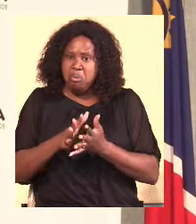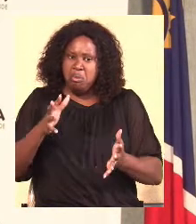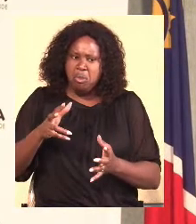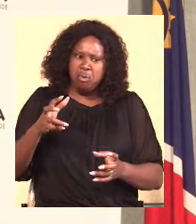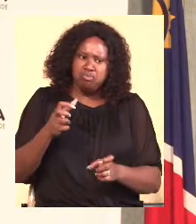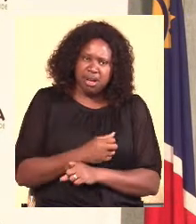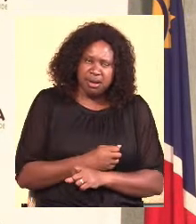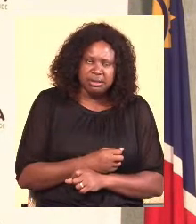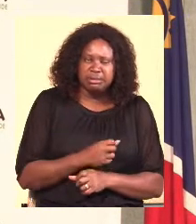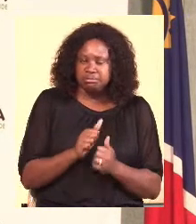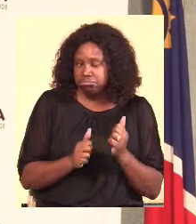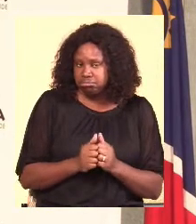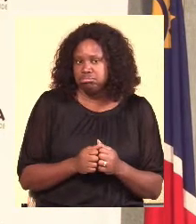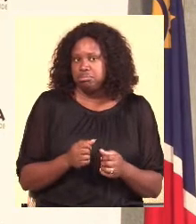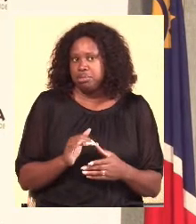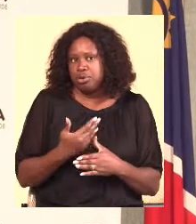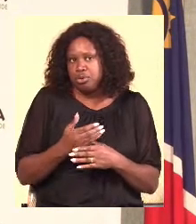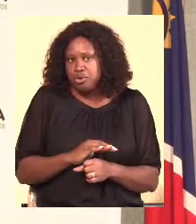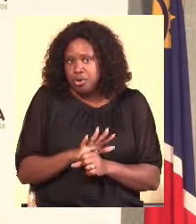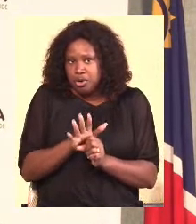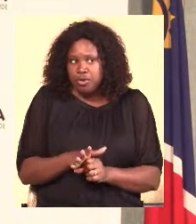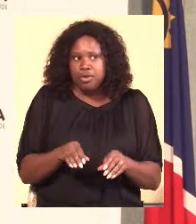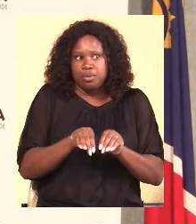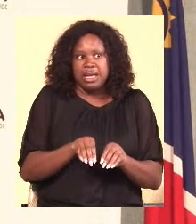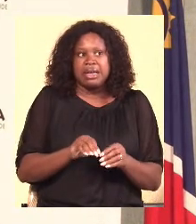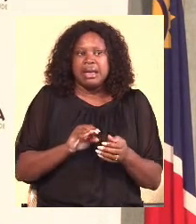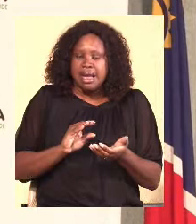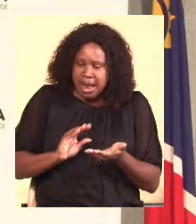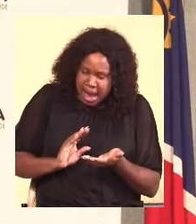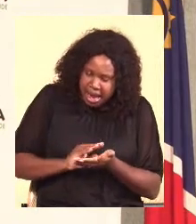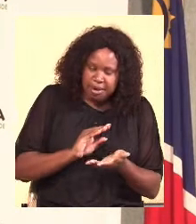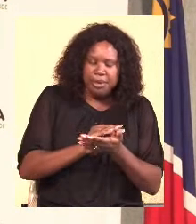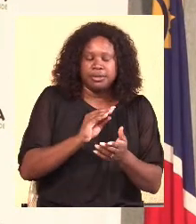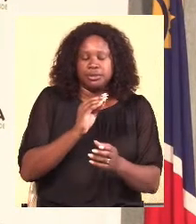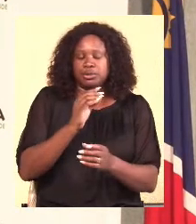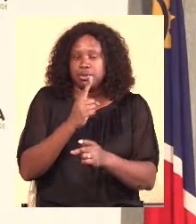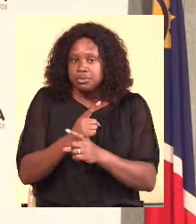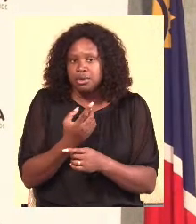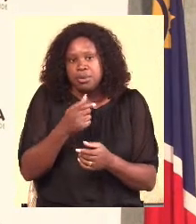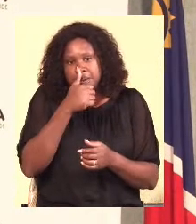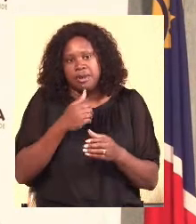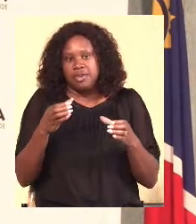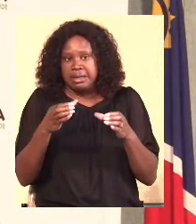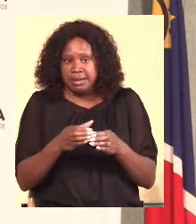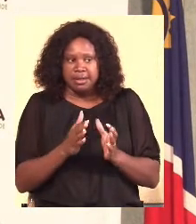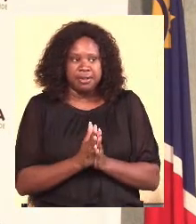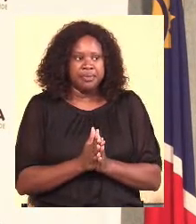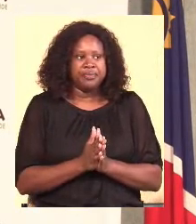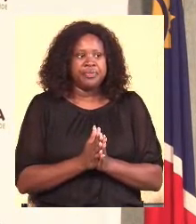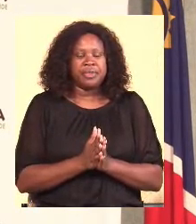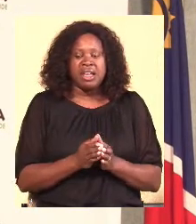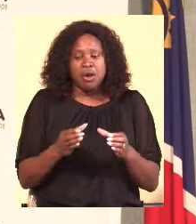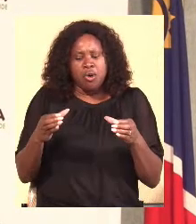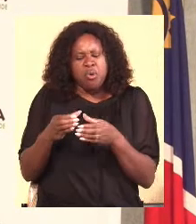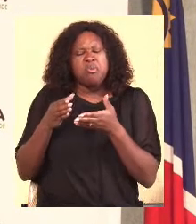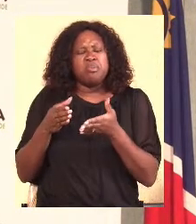the pandemic and make actionable recommendations to the government and the private sector. This particular thematic group